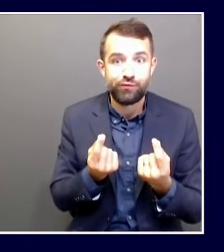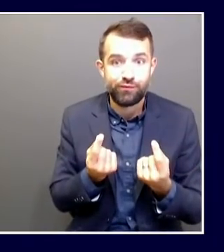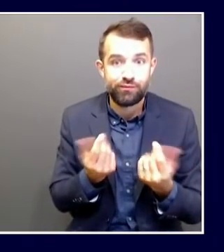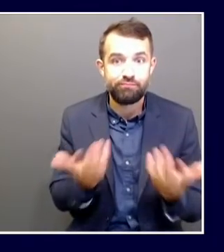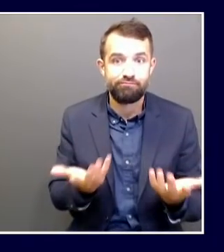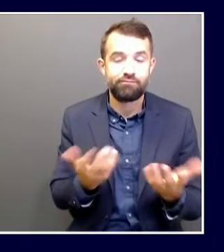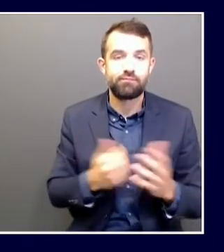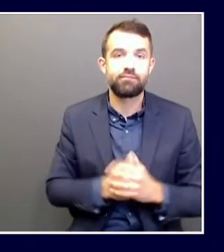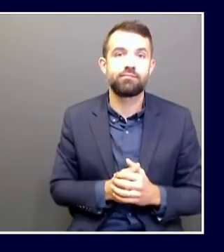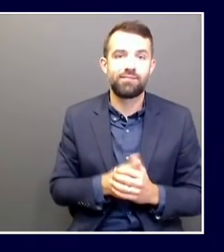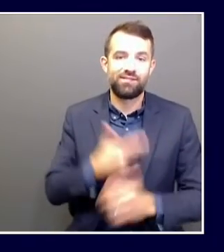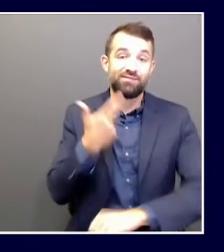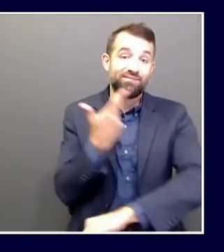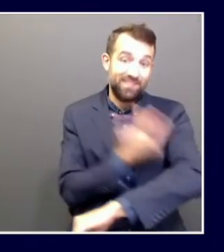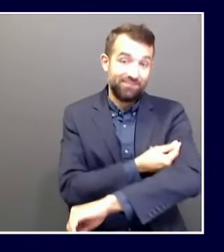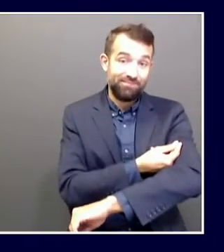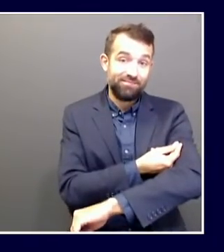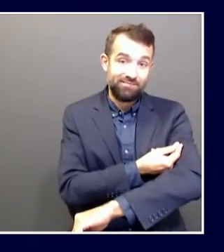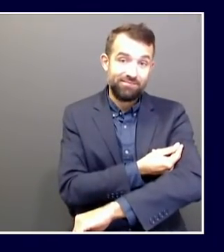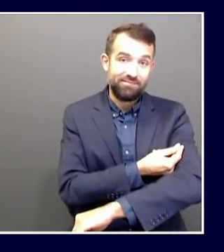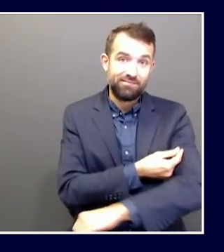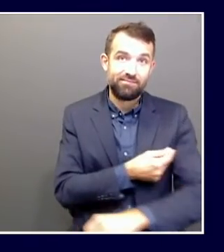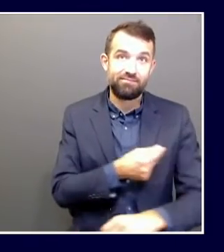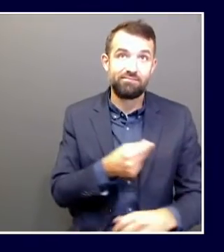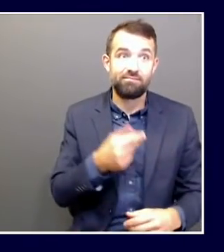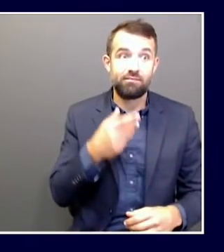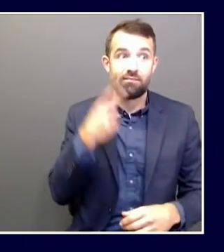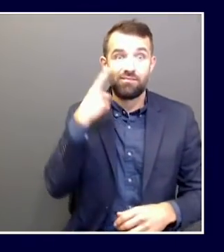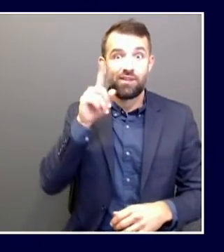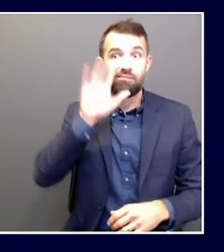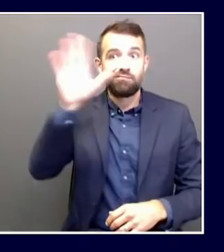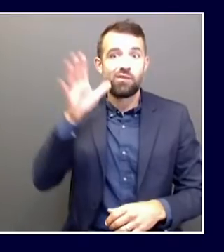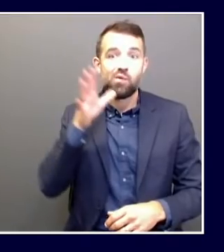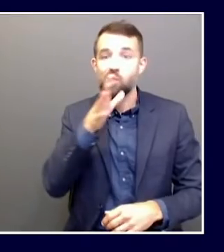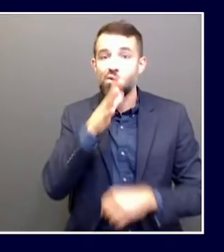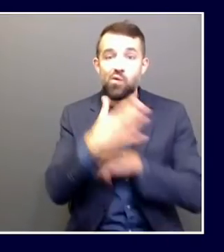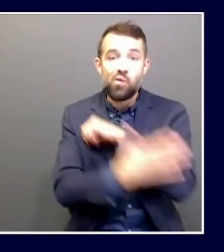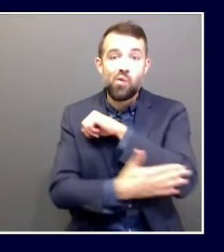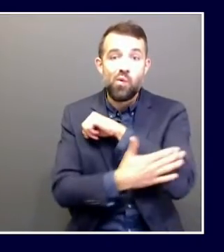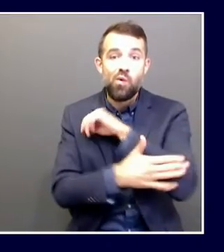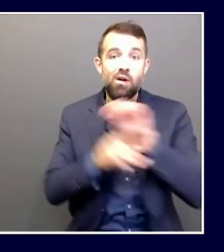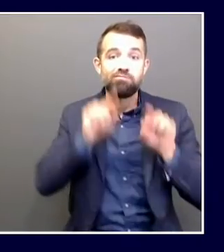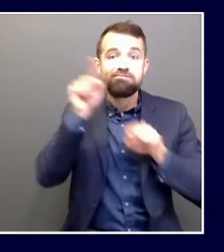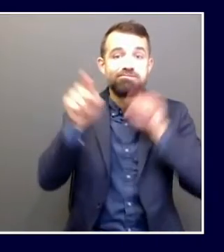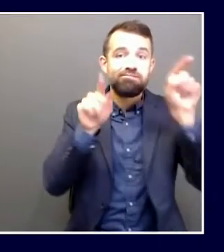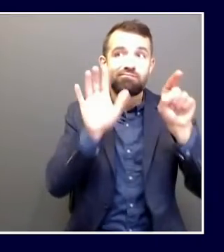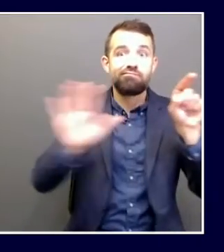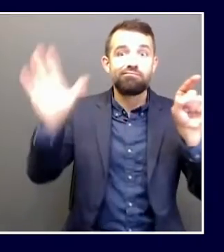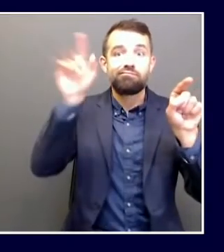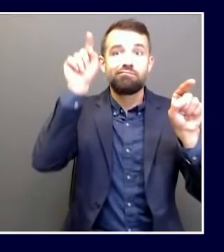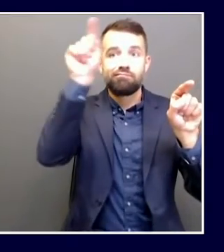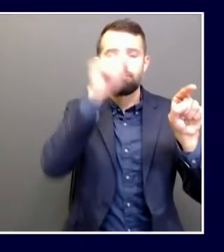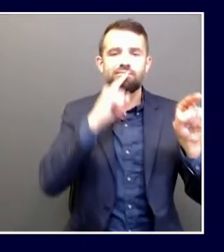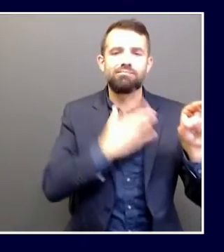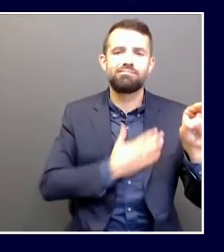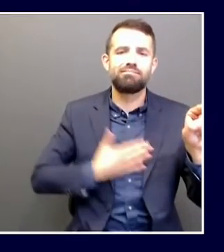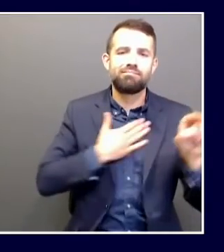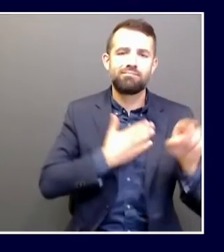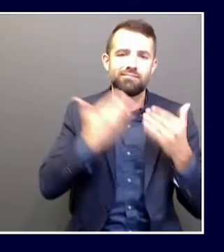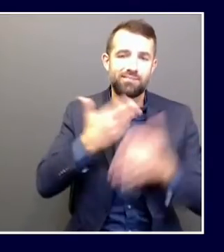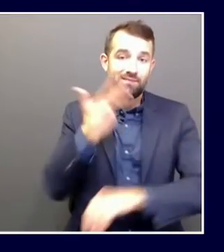counties, if they want to keep themselves safe, take pressure off of hospitals, and try to keep everyone in their community